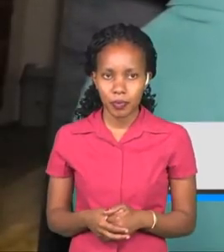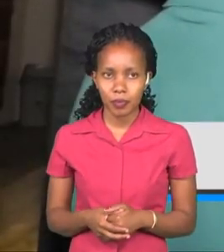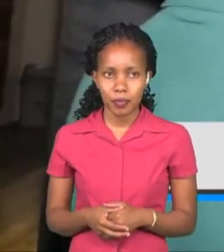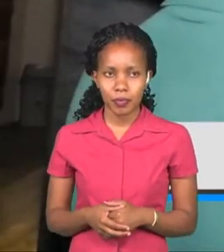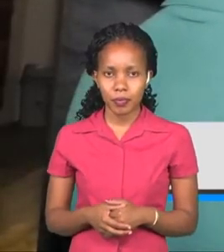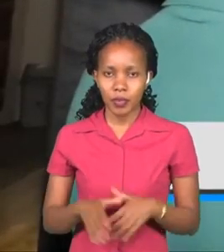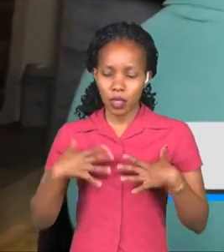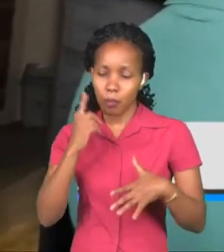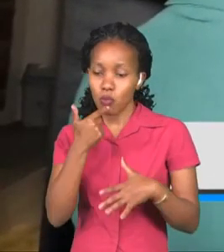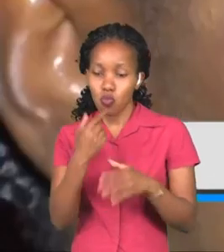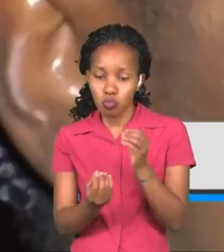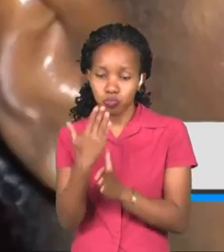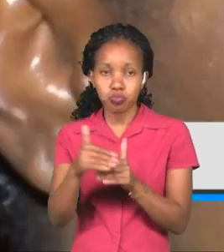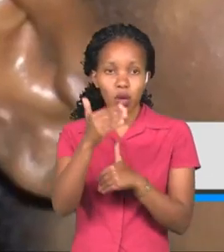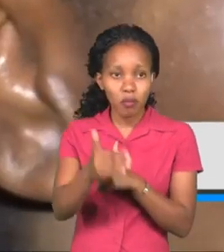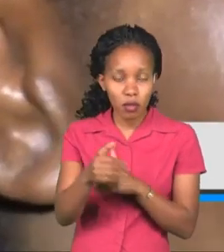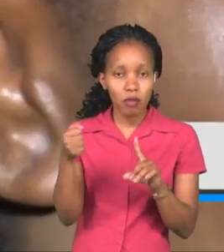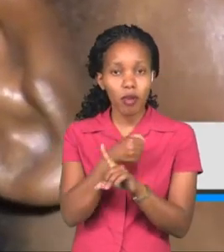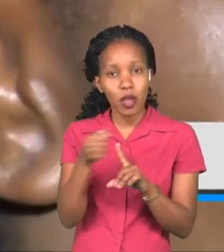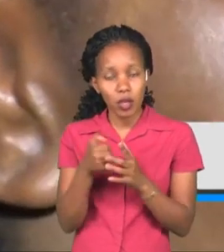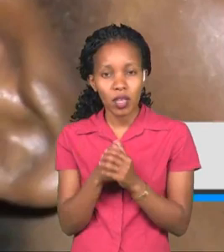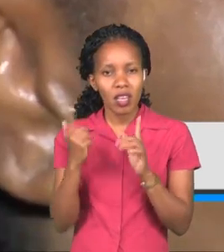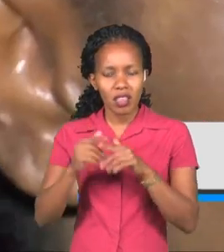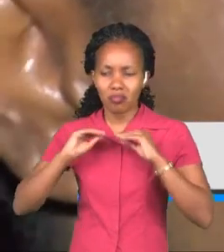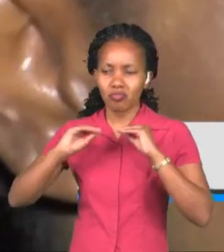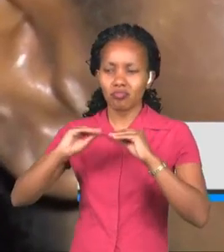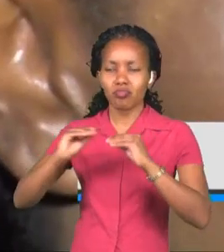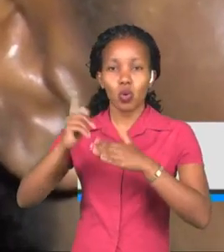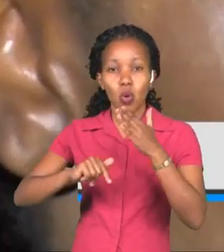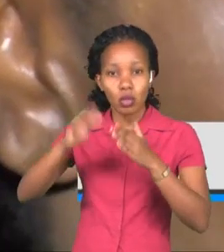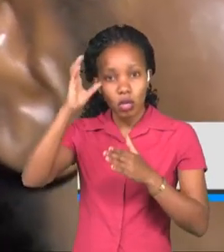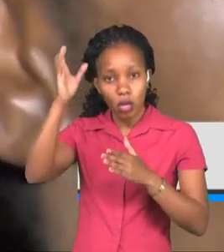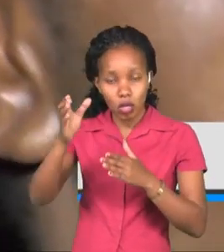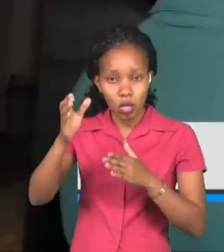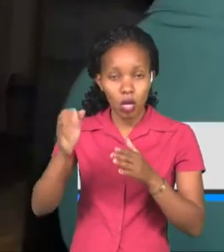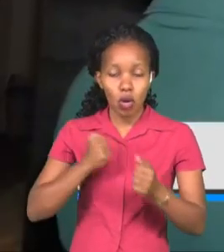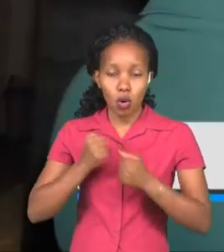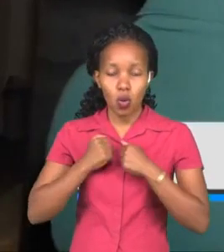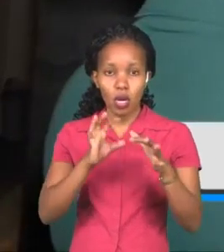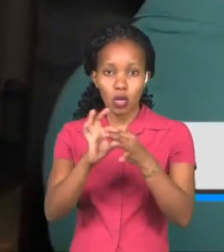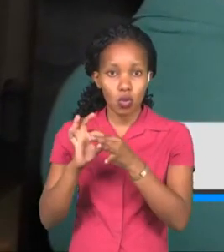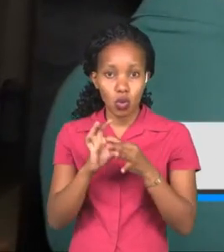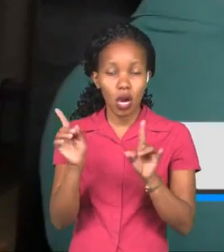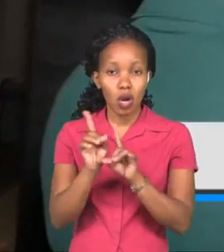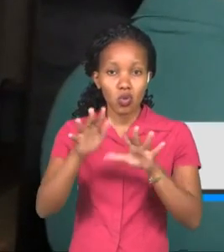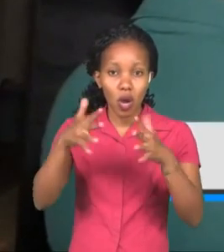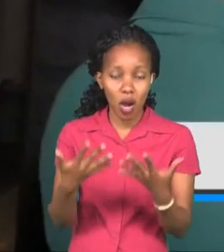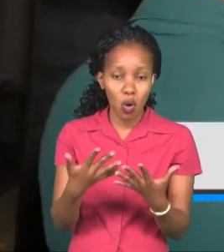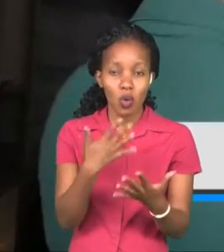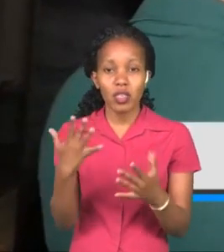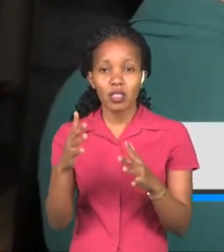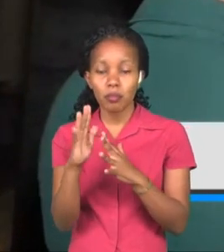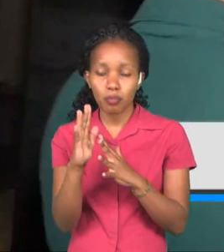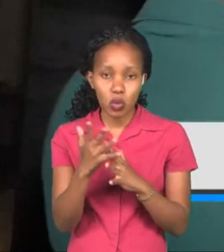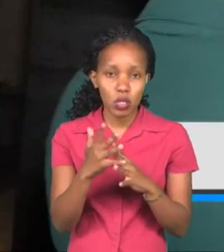Those who grew up after the genocide were taught the core concept of Rwandan unity and how splits between different